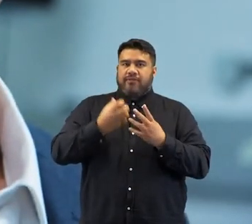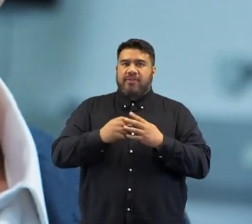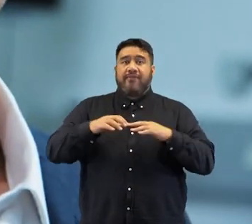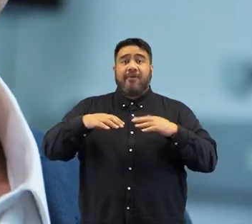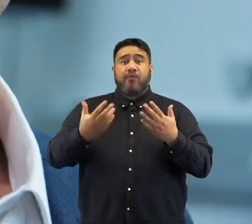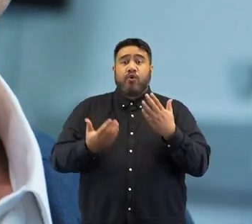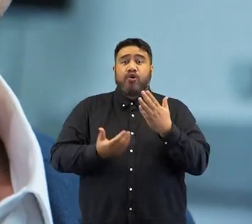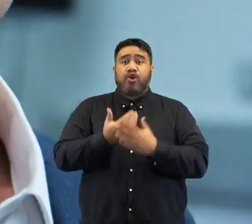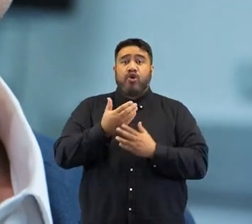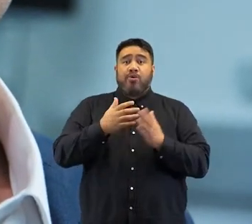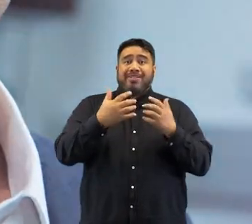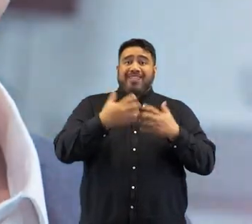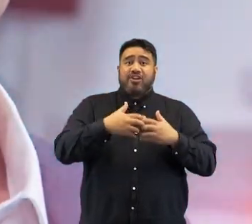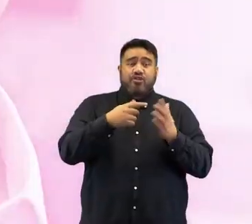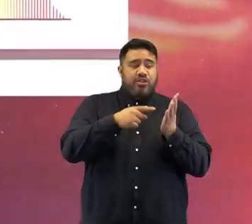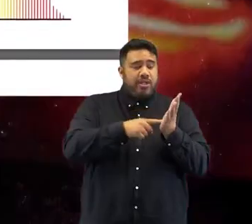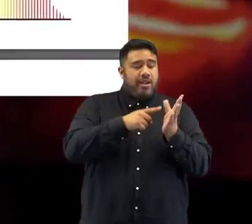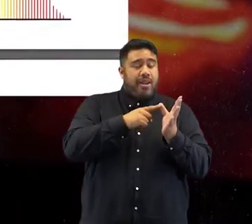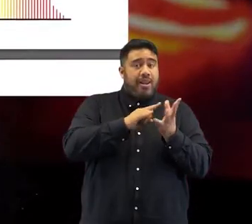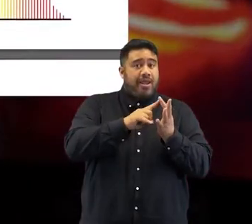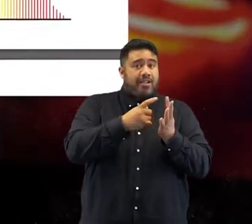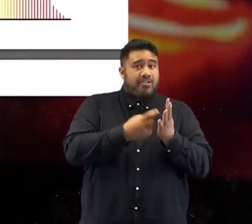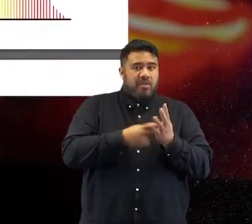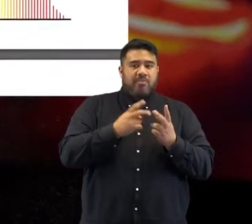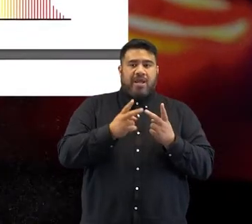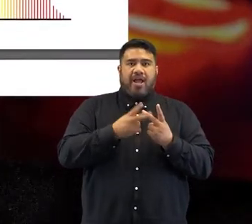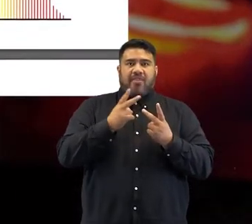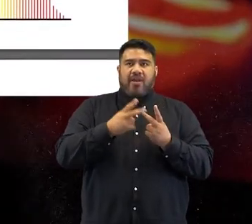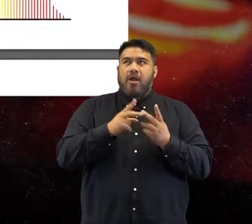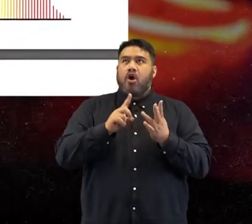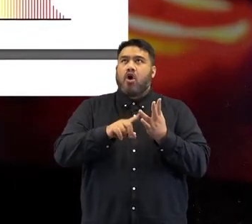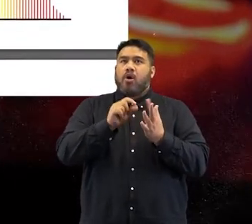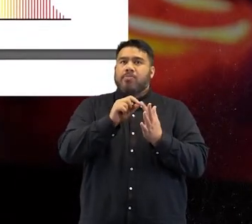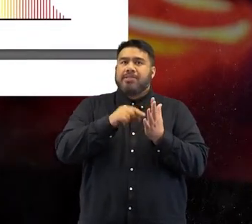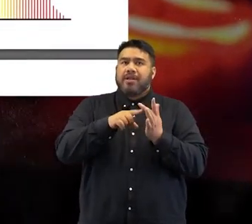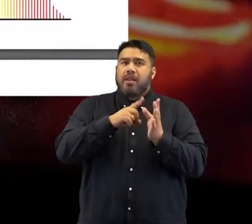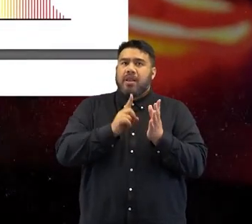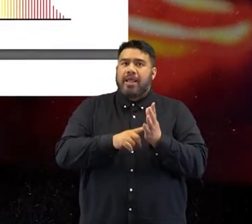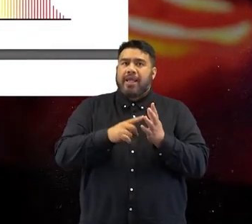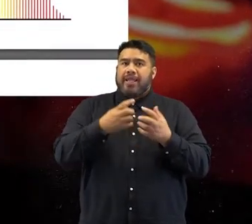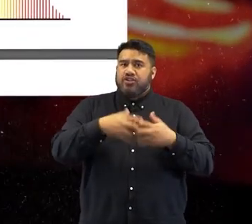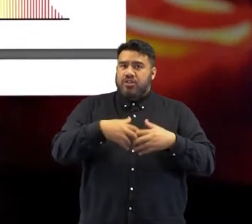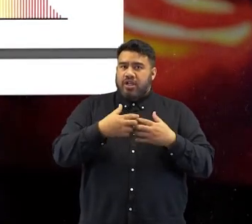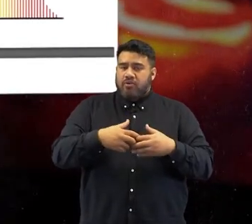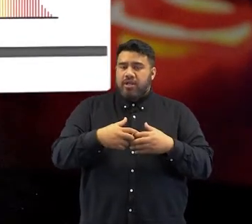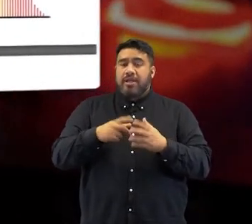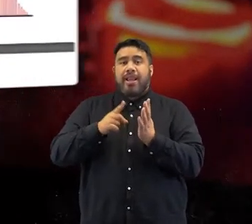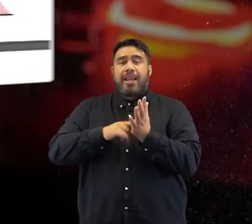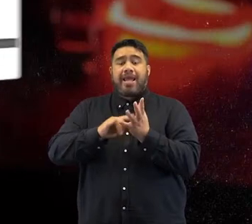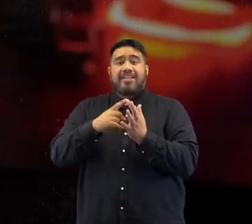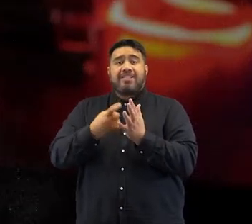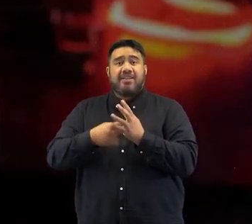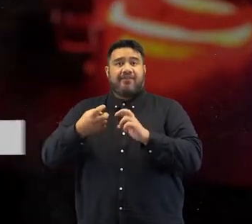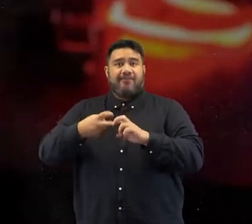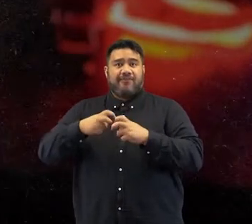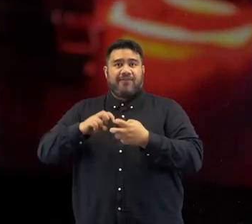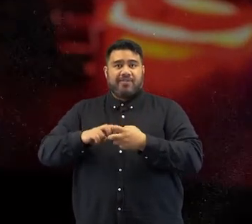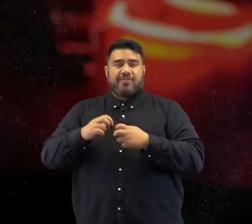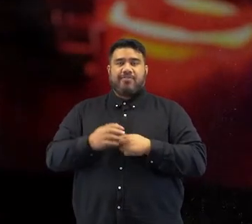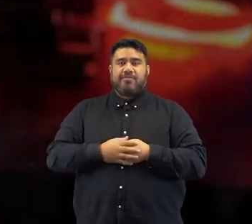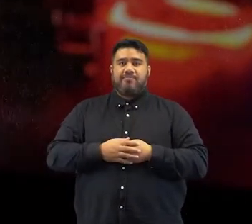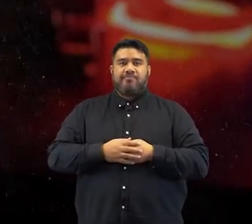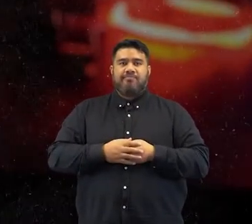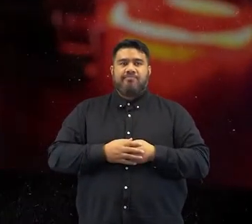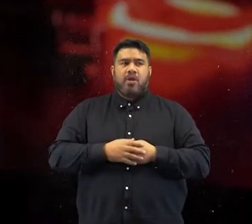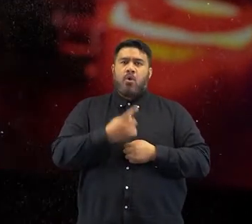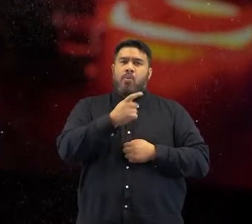development of new laser technologies and several other areas of optical engineering and laser physics. Professor